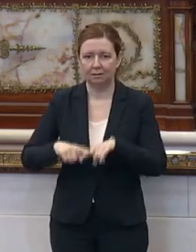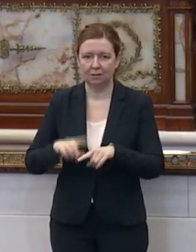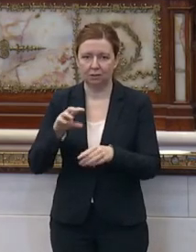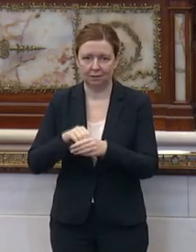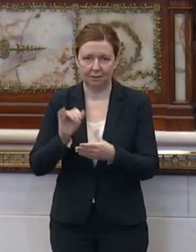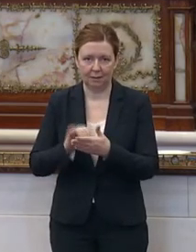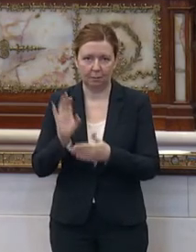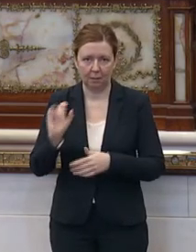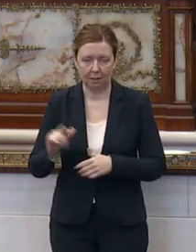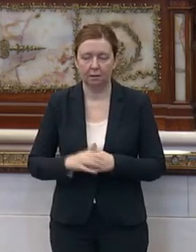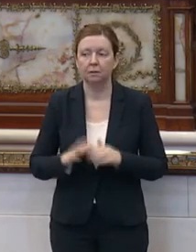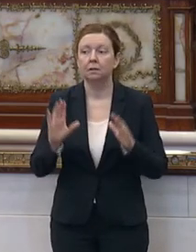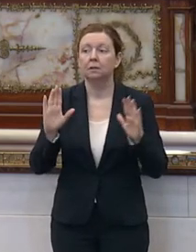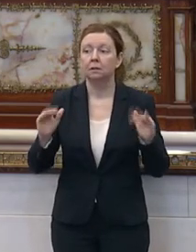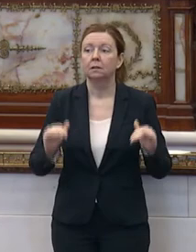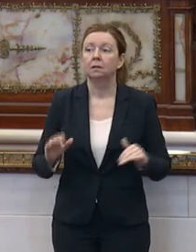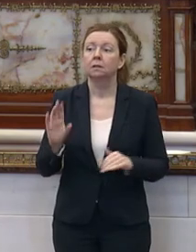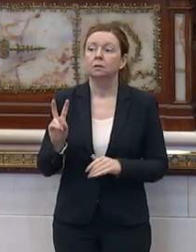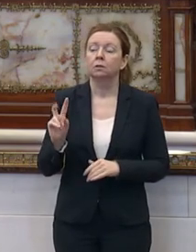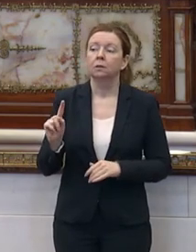stated therein. And bill number